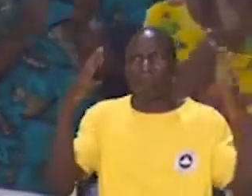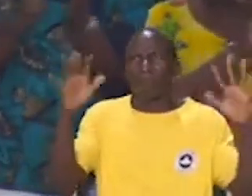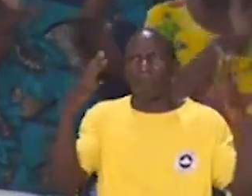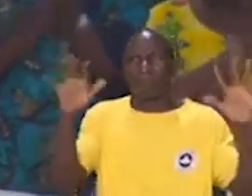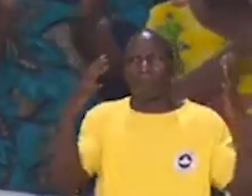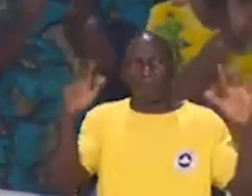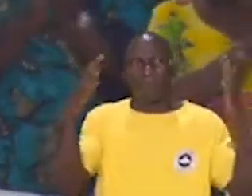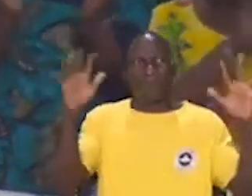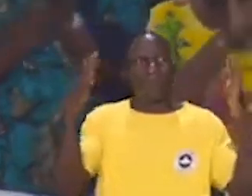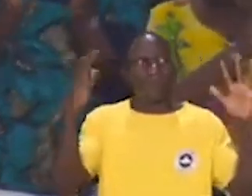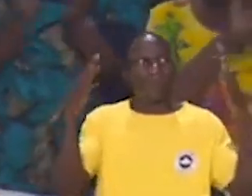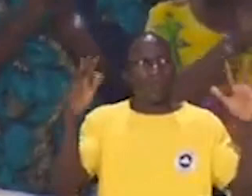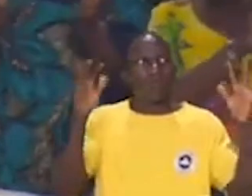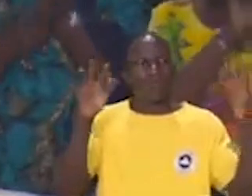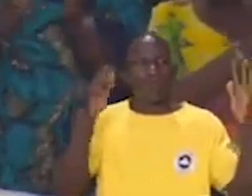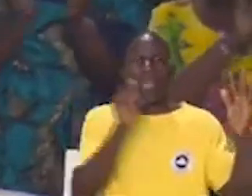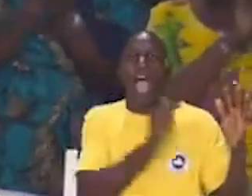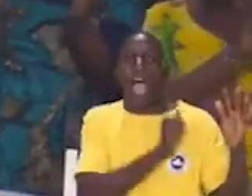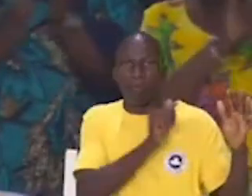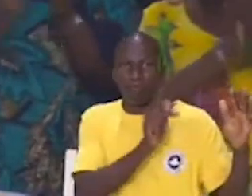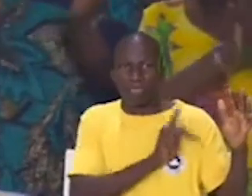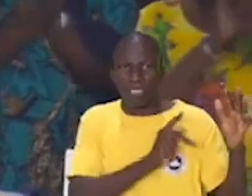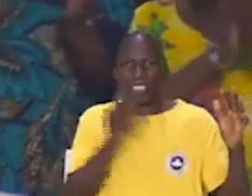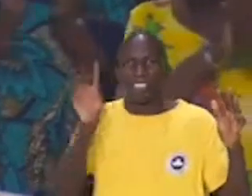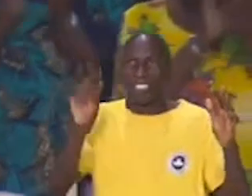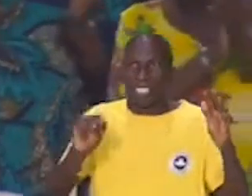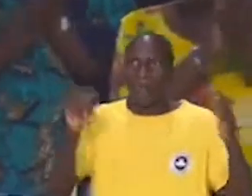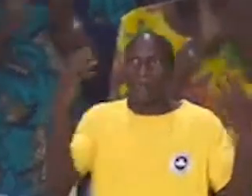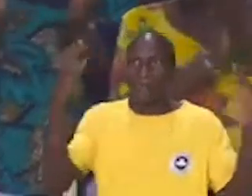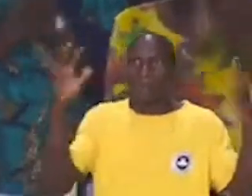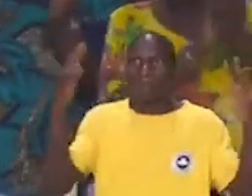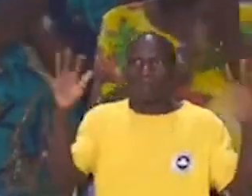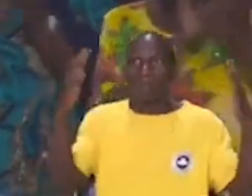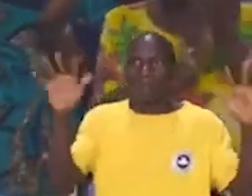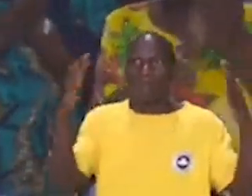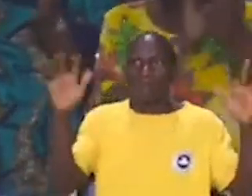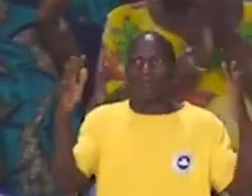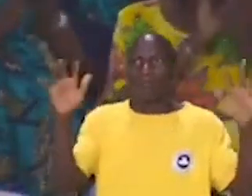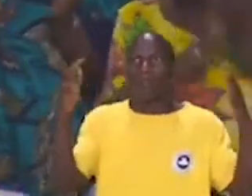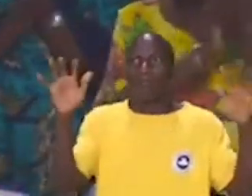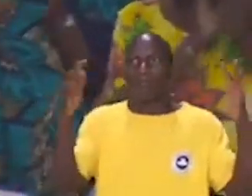them. We want God to know that we are happy, that we are blessed to have